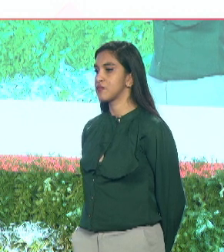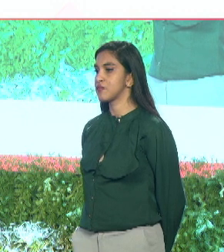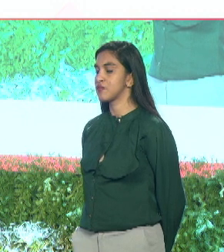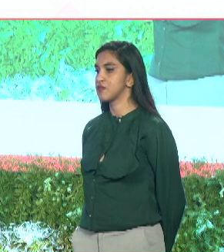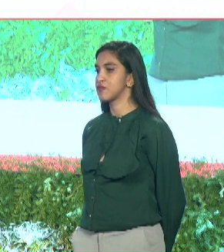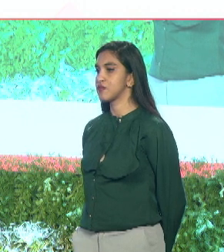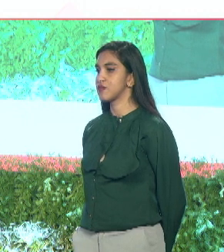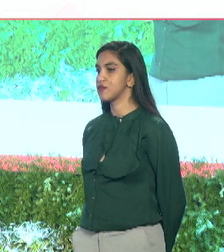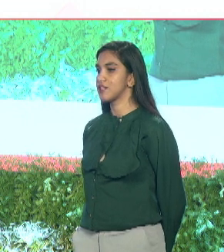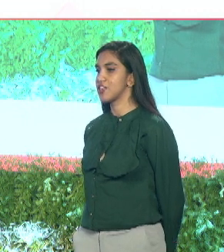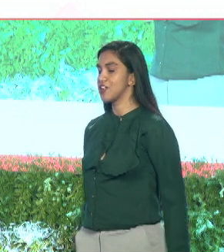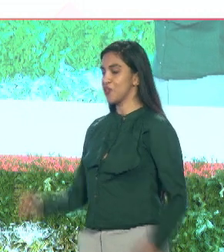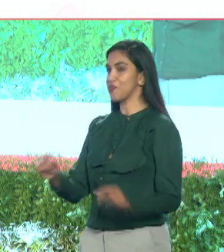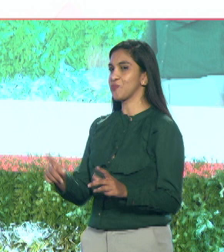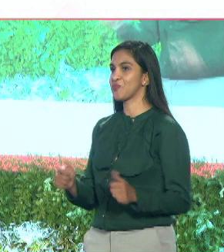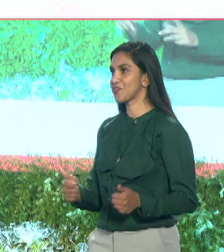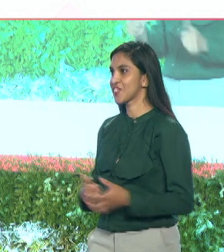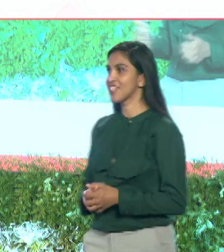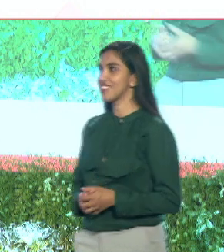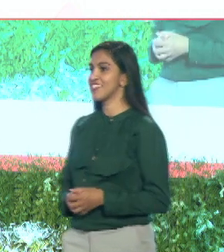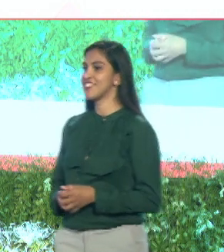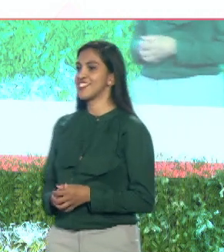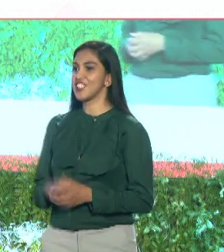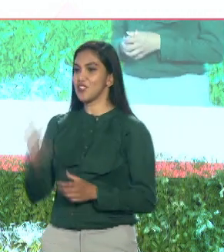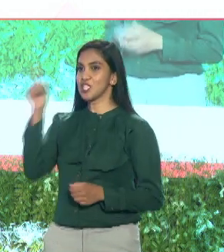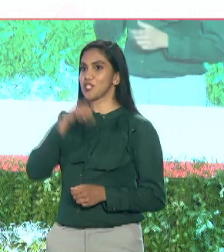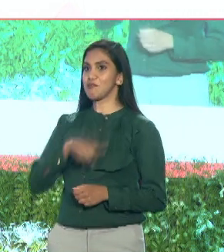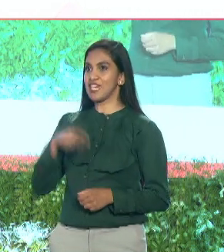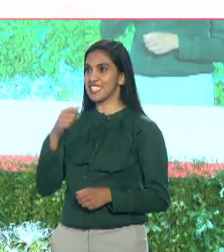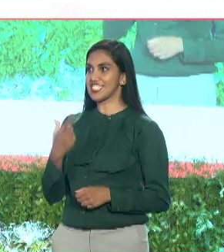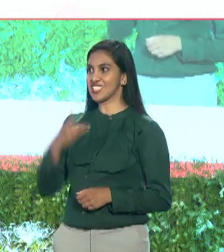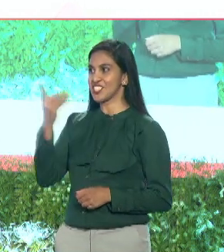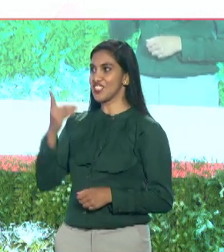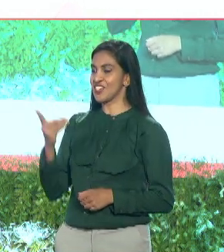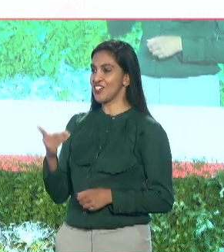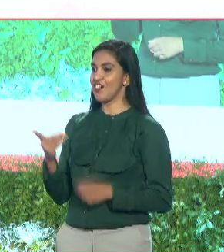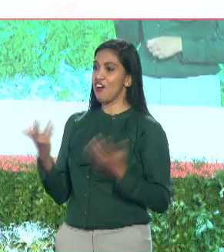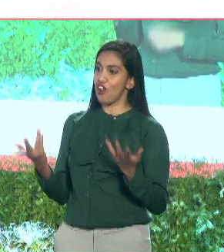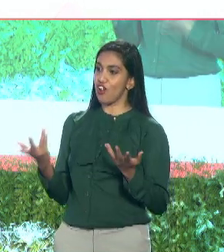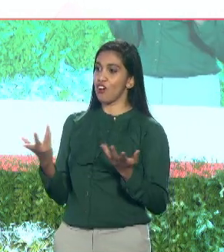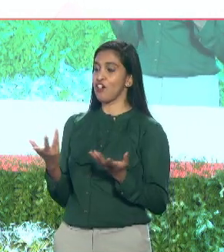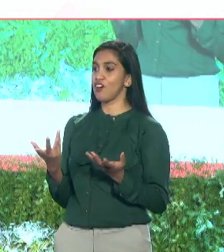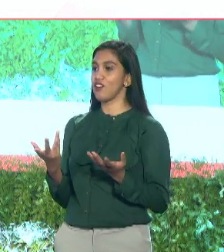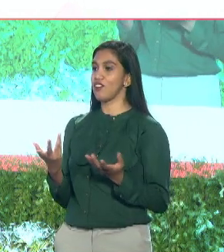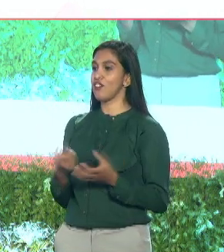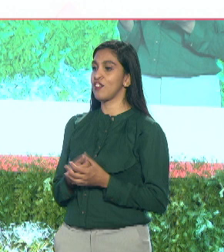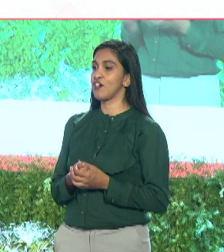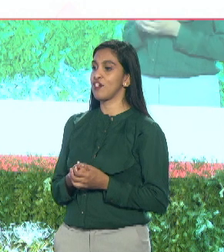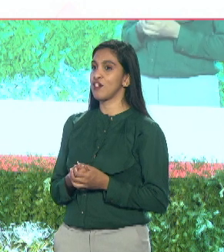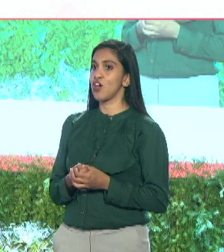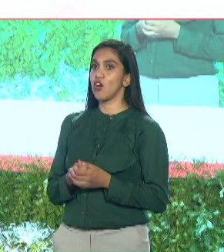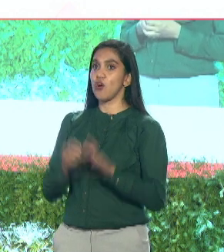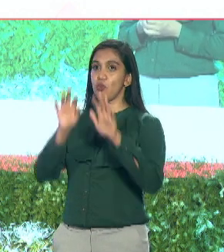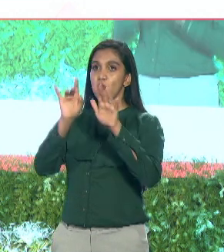Okay, forget that. I can draw a smiley, or you can make draft Word documents. I'll go